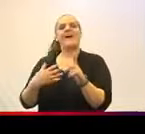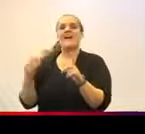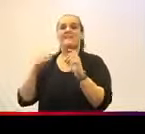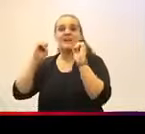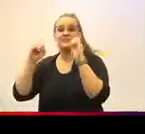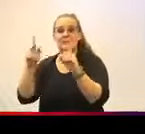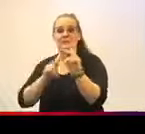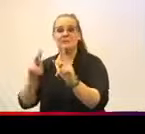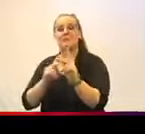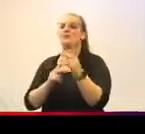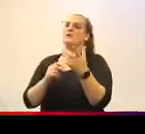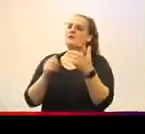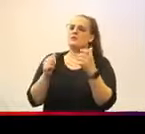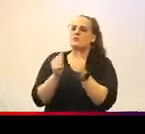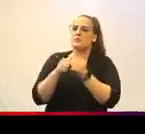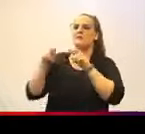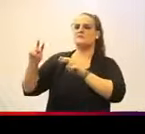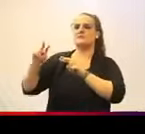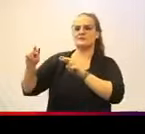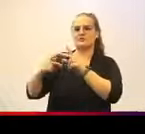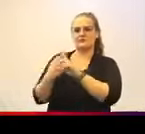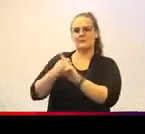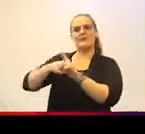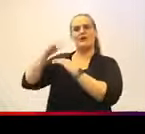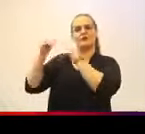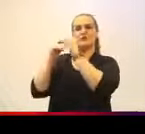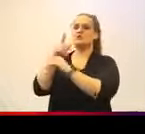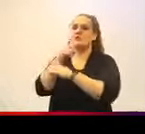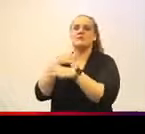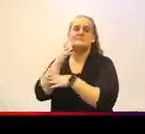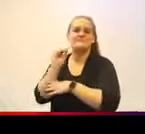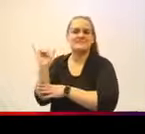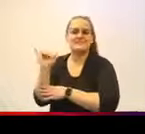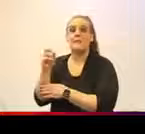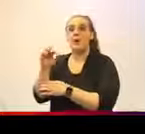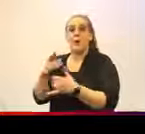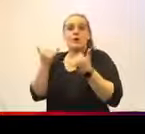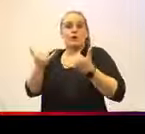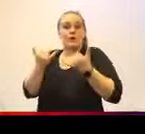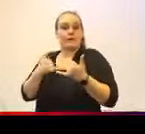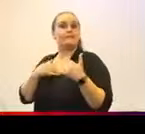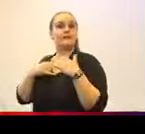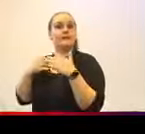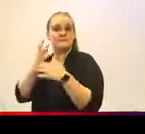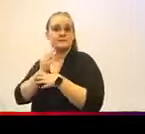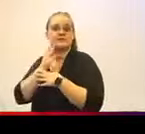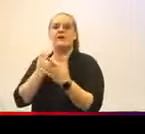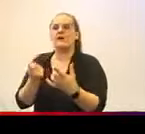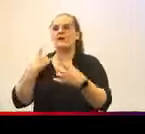adults who have either been there or are also currently experiencing this. It prevents homelessness, it helps to prevent